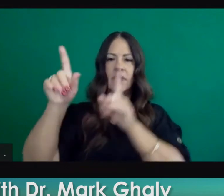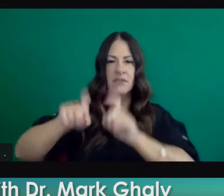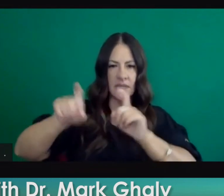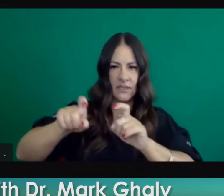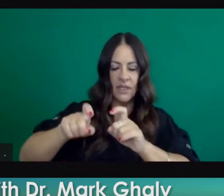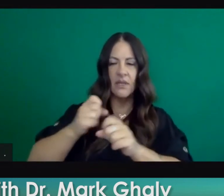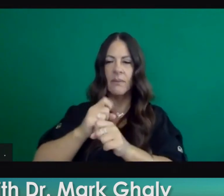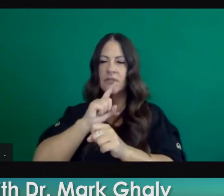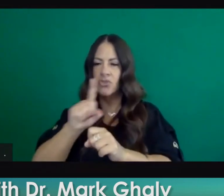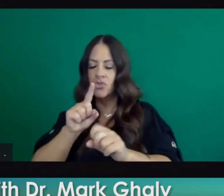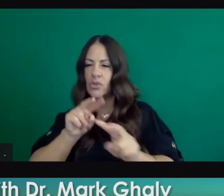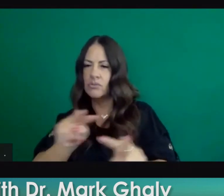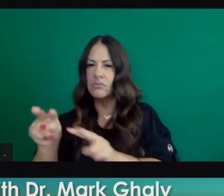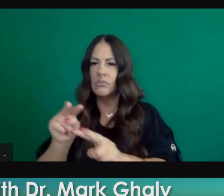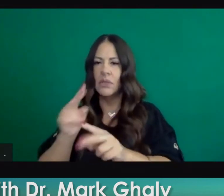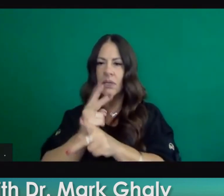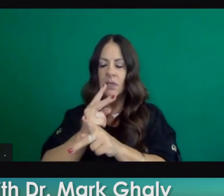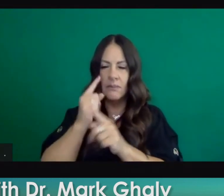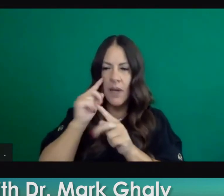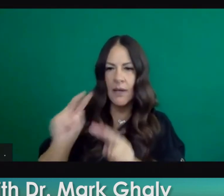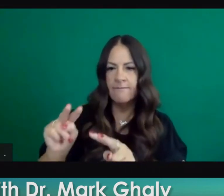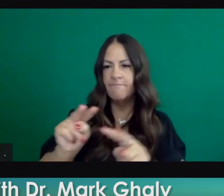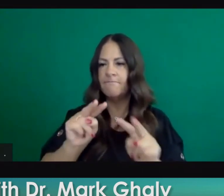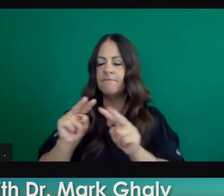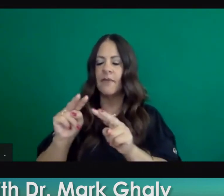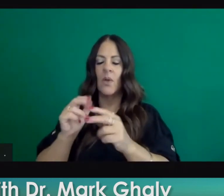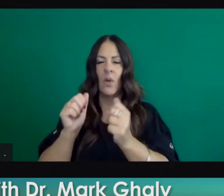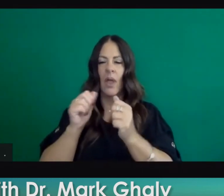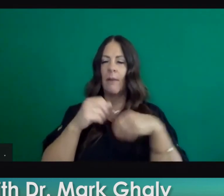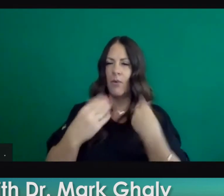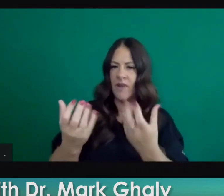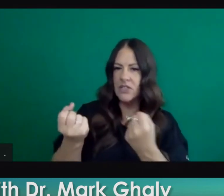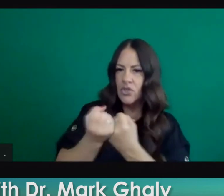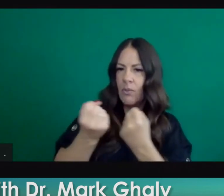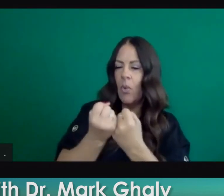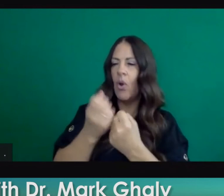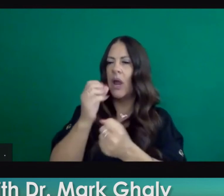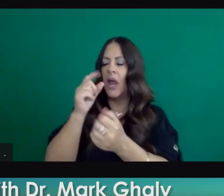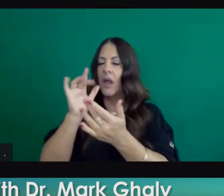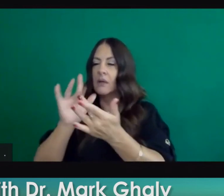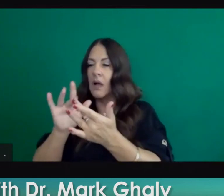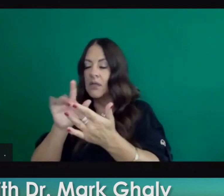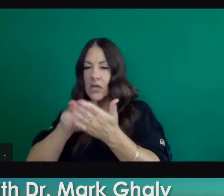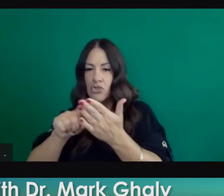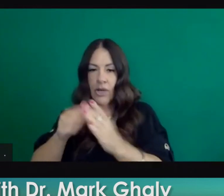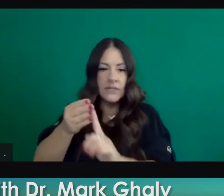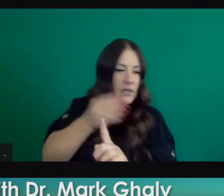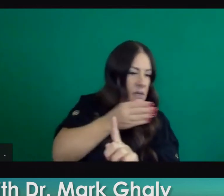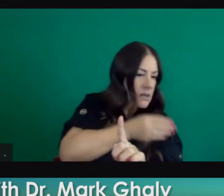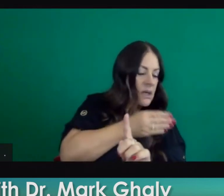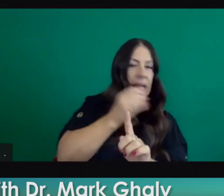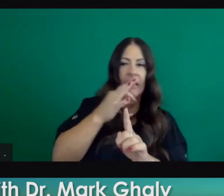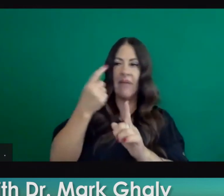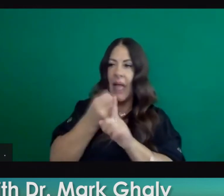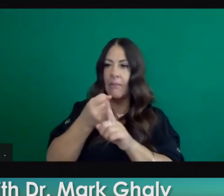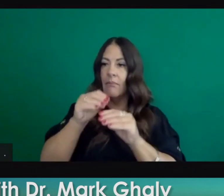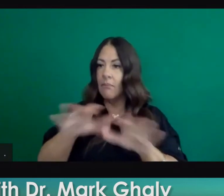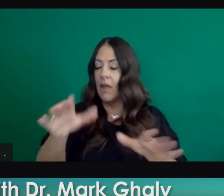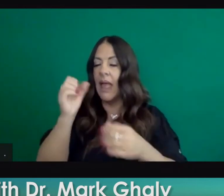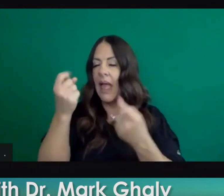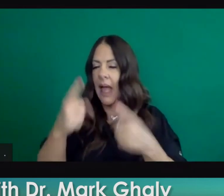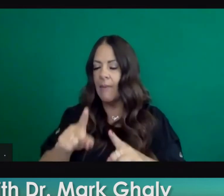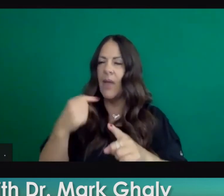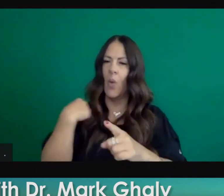disease investigation support and contact tracing is available, so that both at the local and state level we can